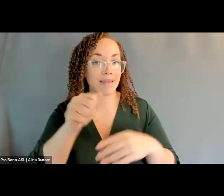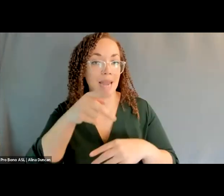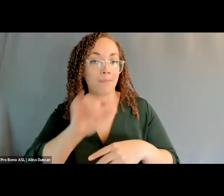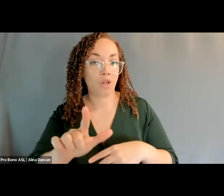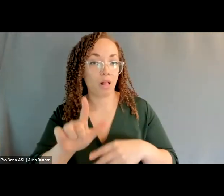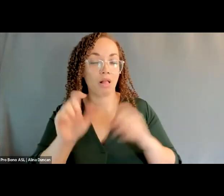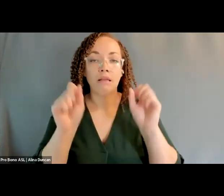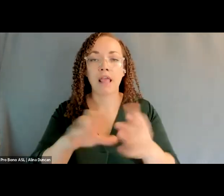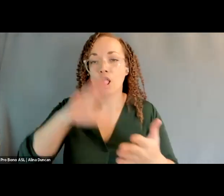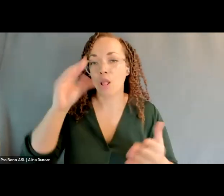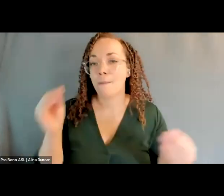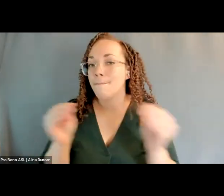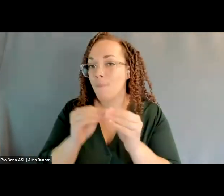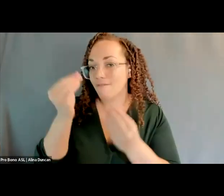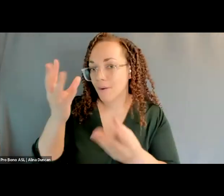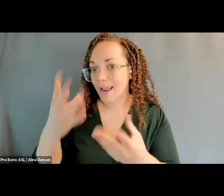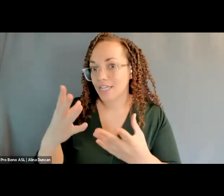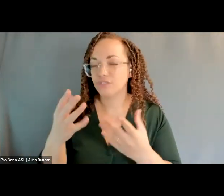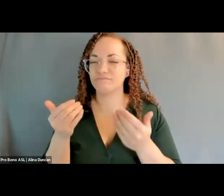in the chat. We hope you'll join us.